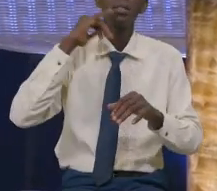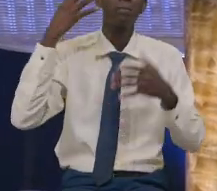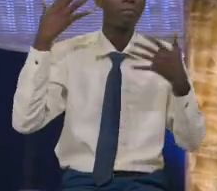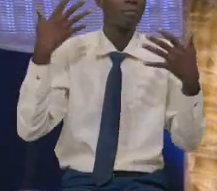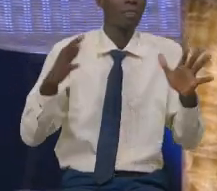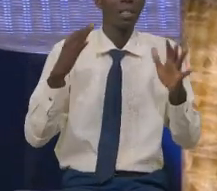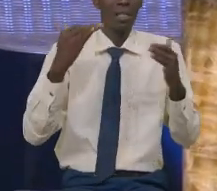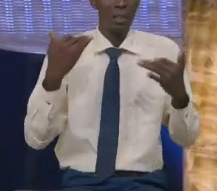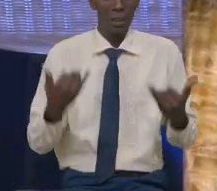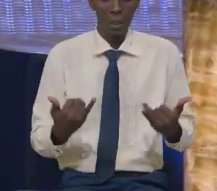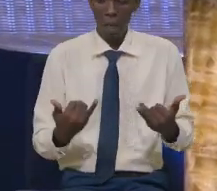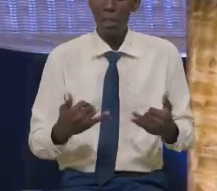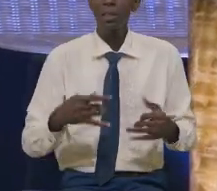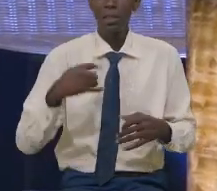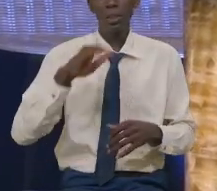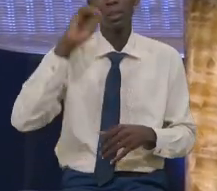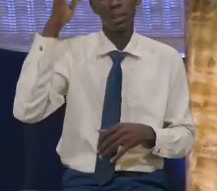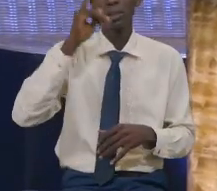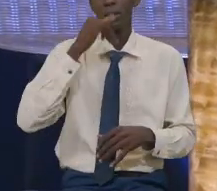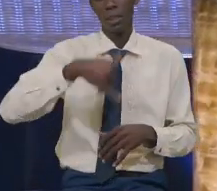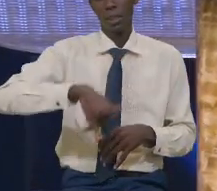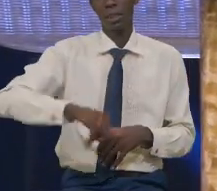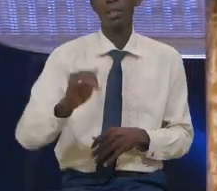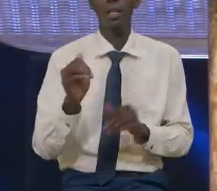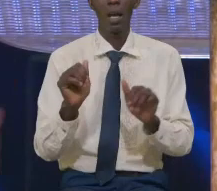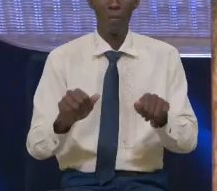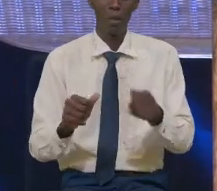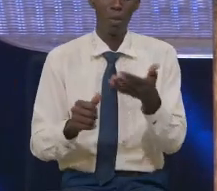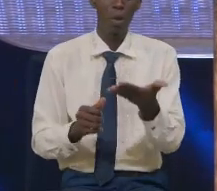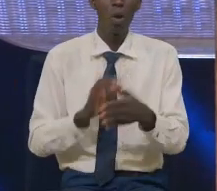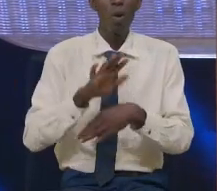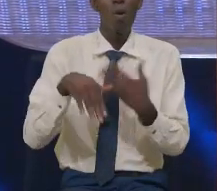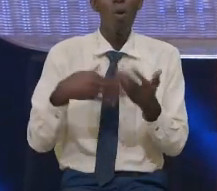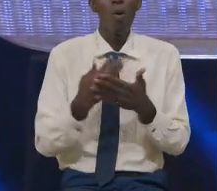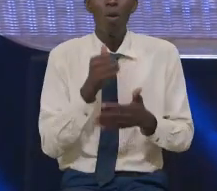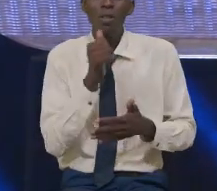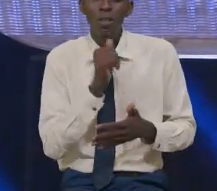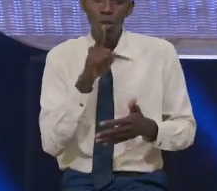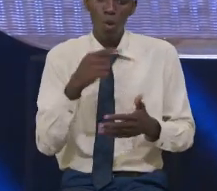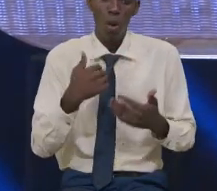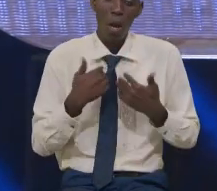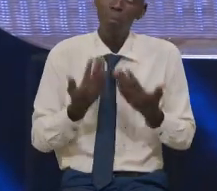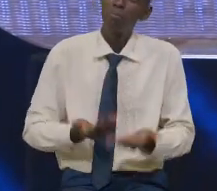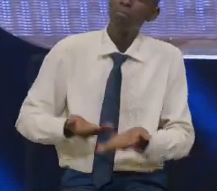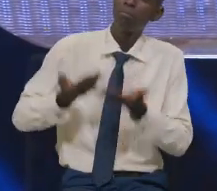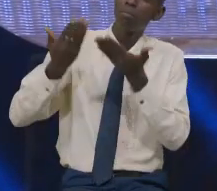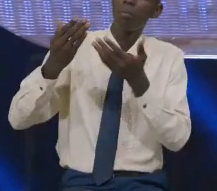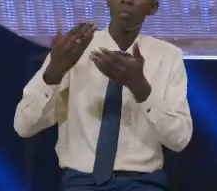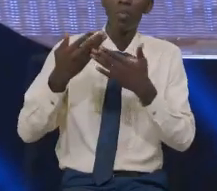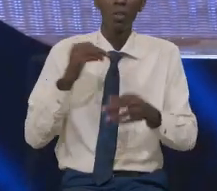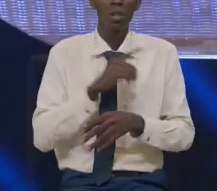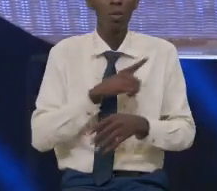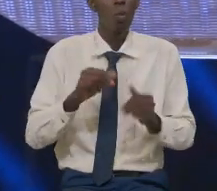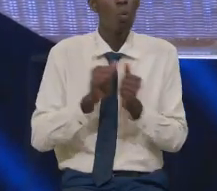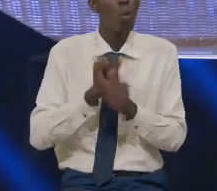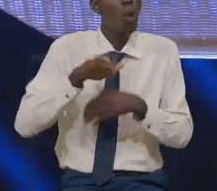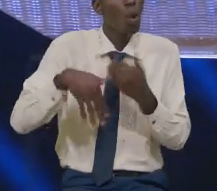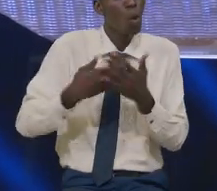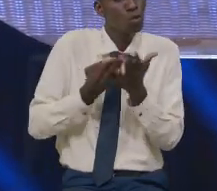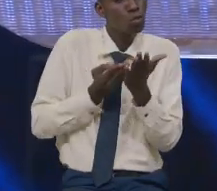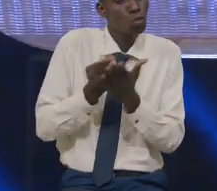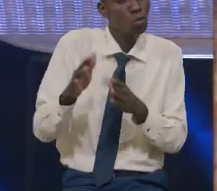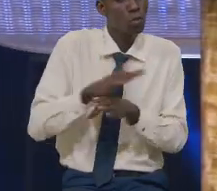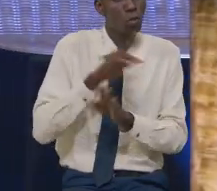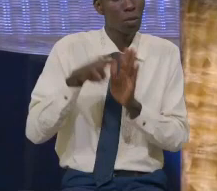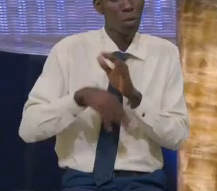grace is still available, and all those secrets you can present before the Lord in all sincerity and honesty,